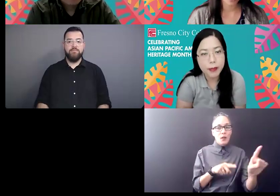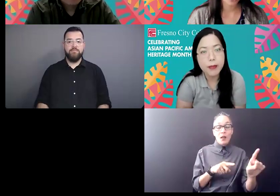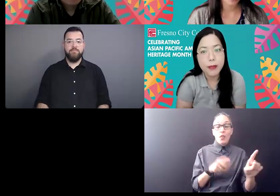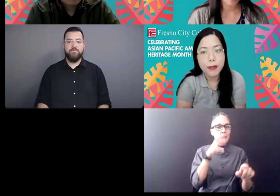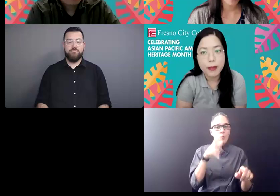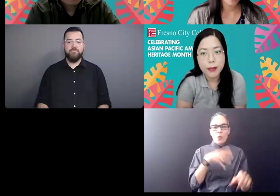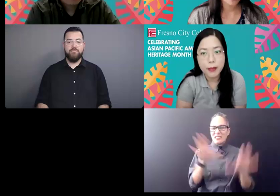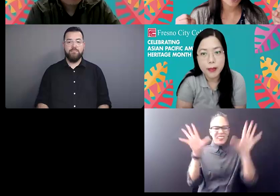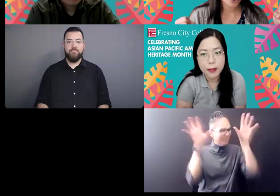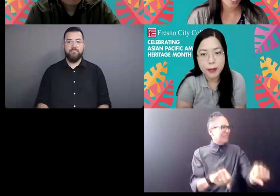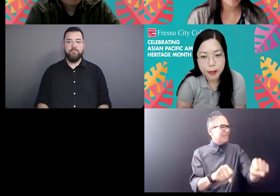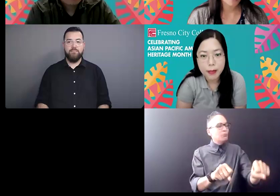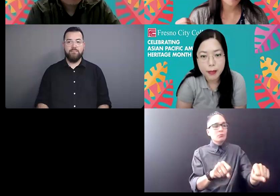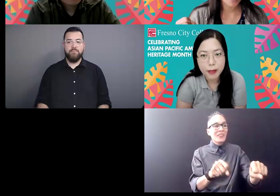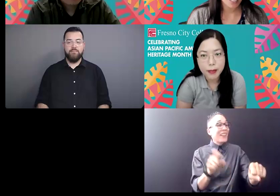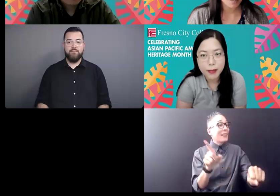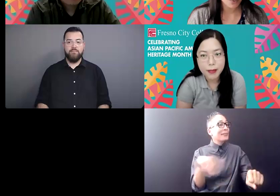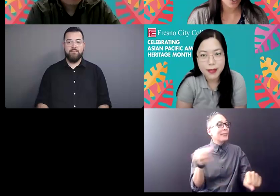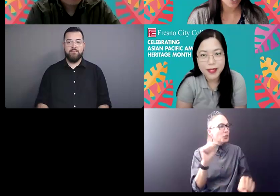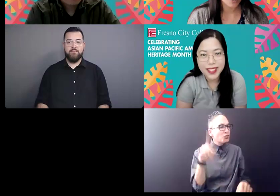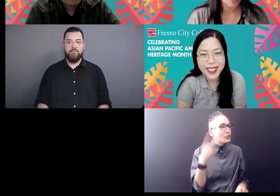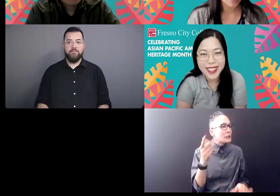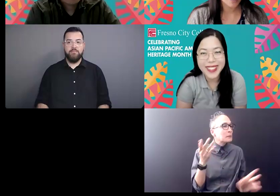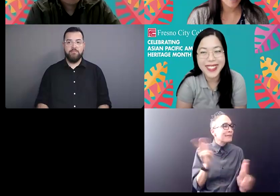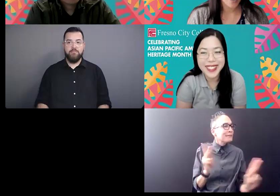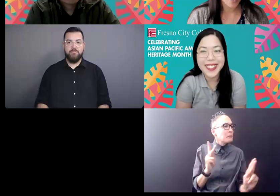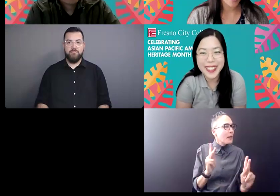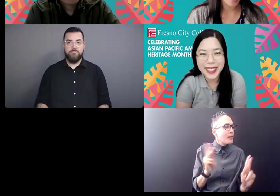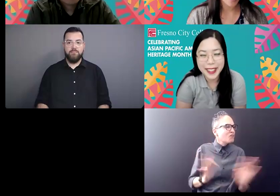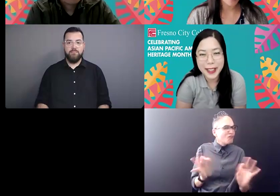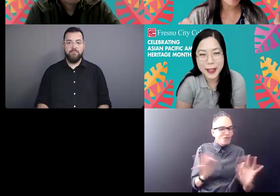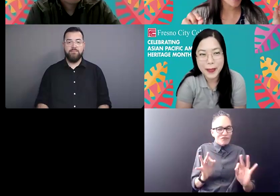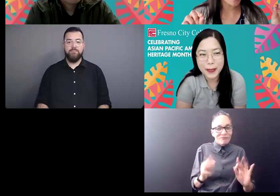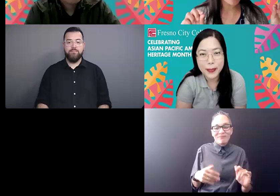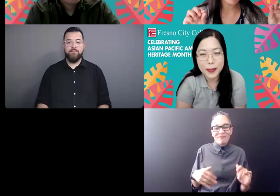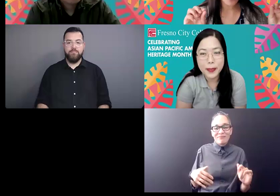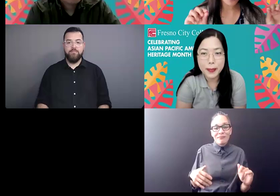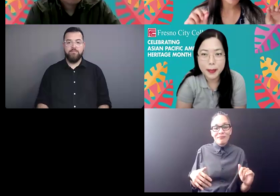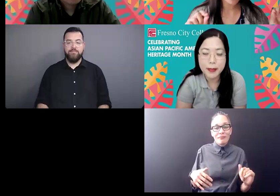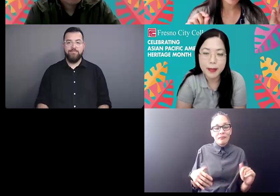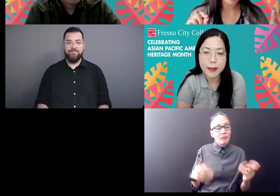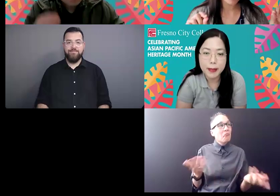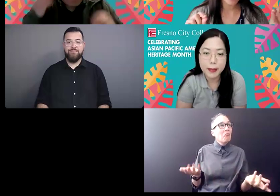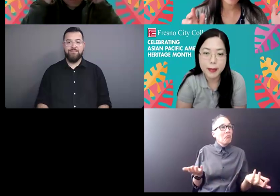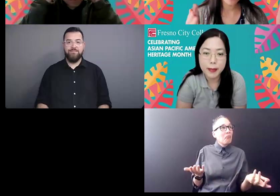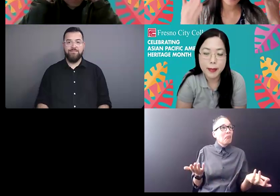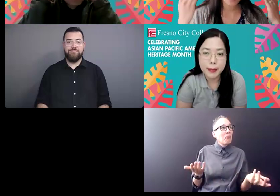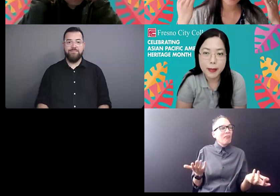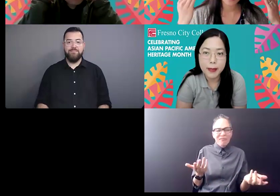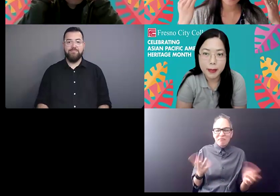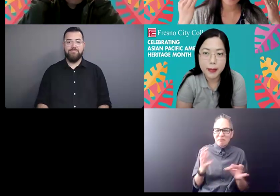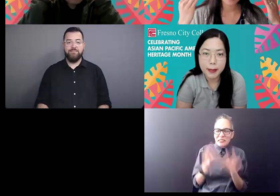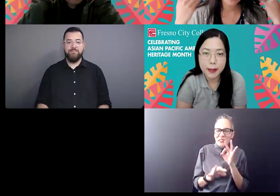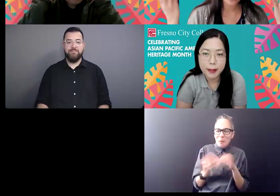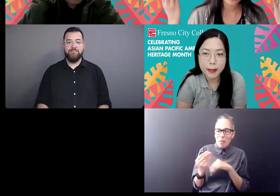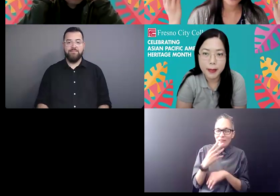grabbed me and she said, they're just people. And it's like the smallest little piece of advice. And it's